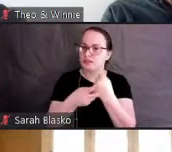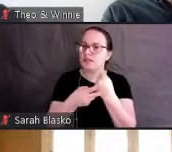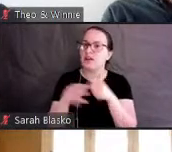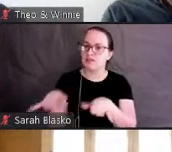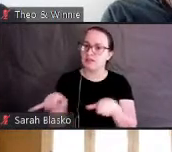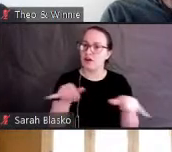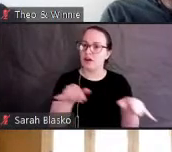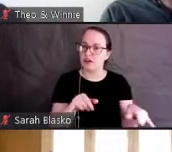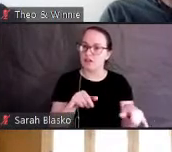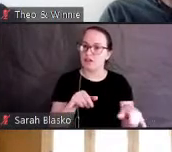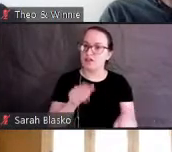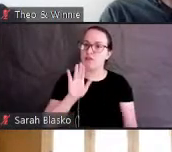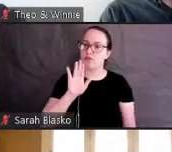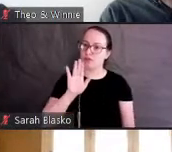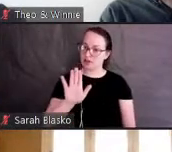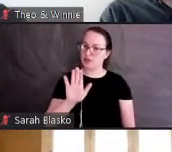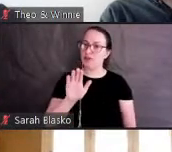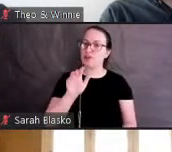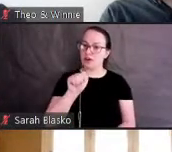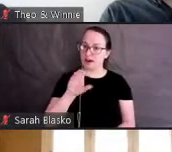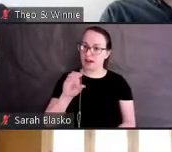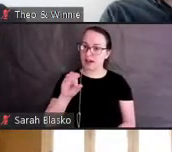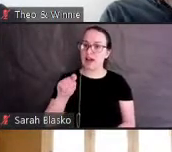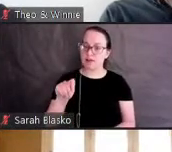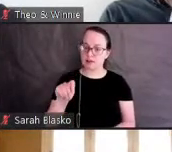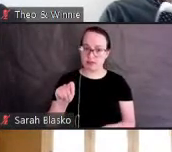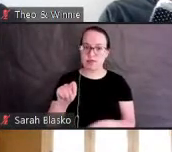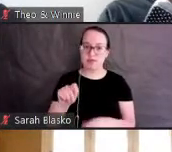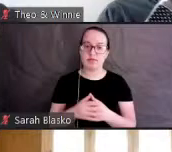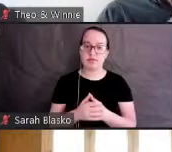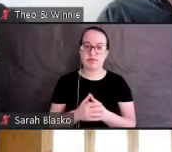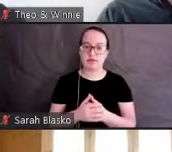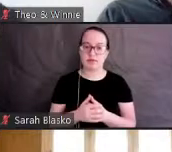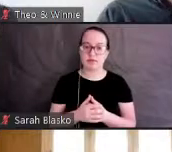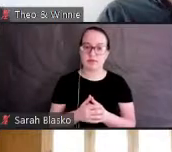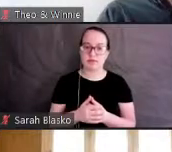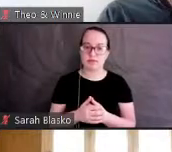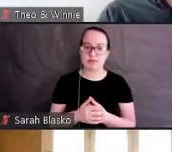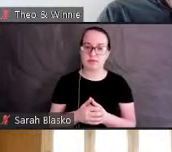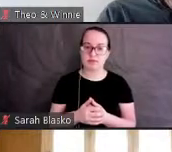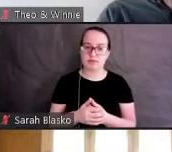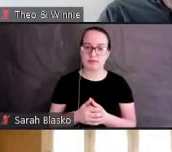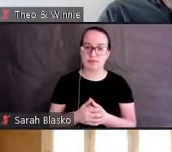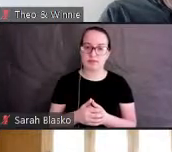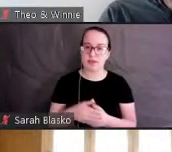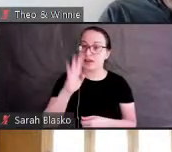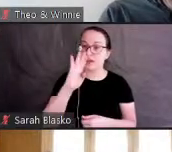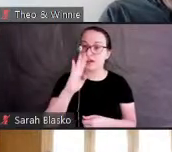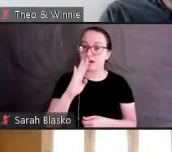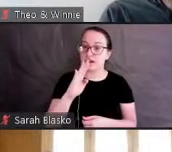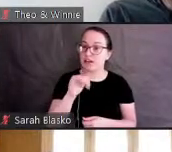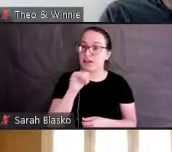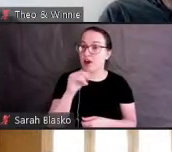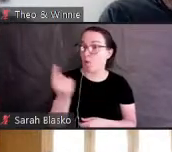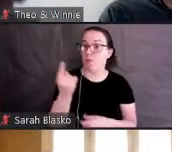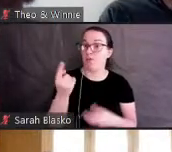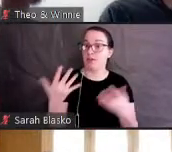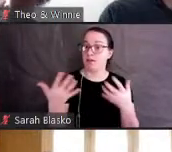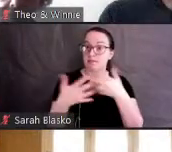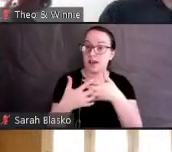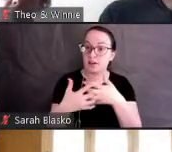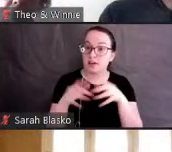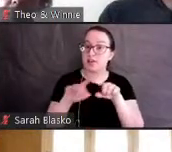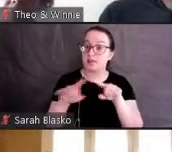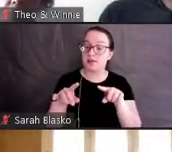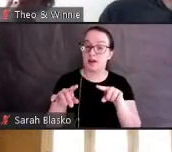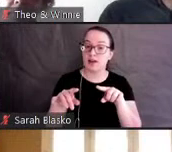You're storing up treasures in heaven. But whatever you give, God not only matches it, right? But he matches